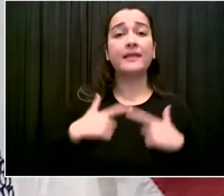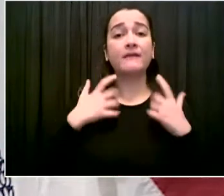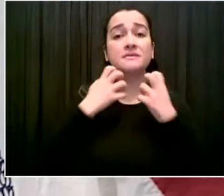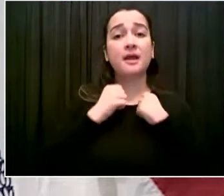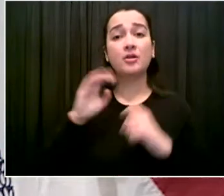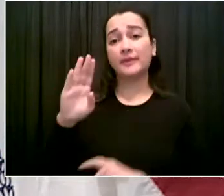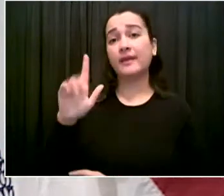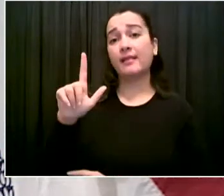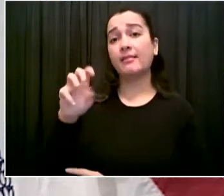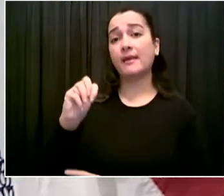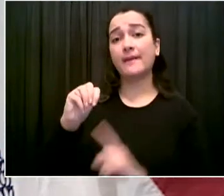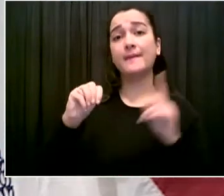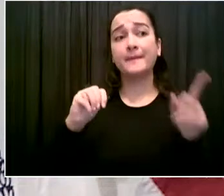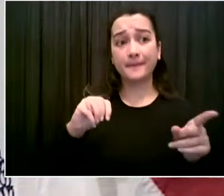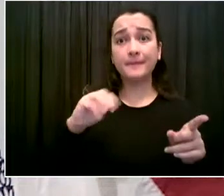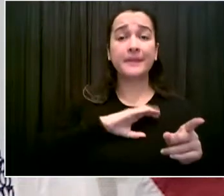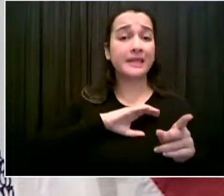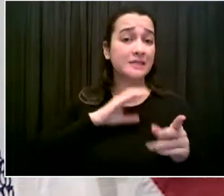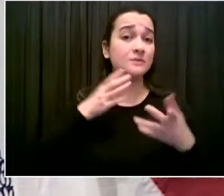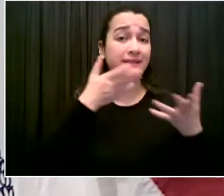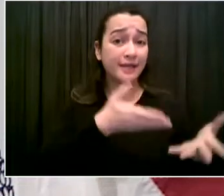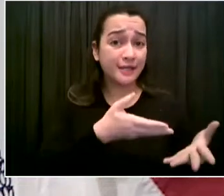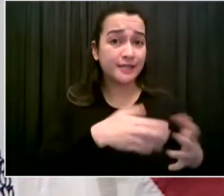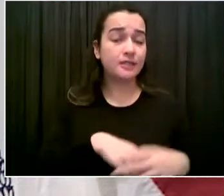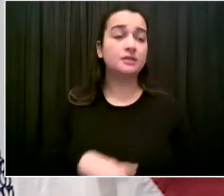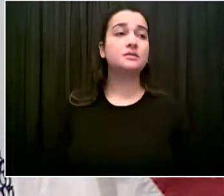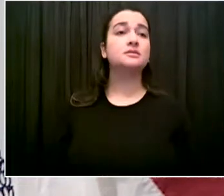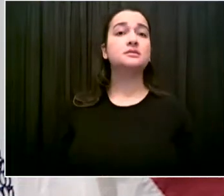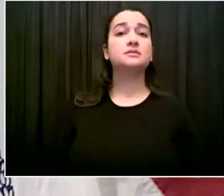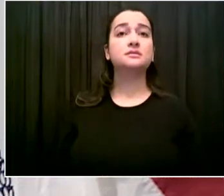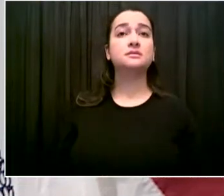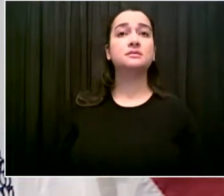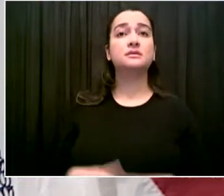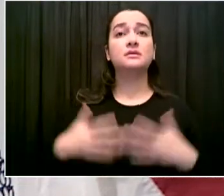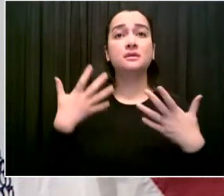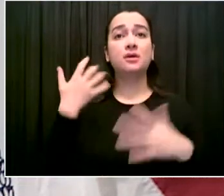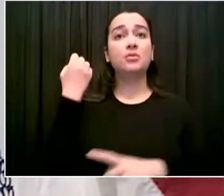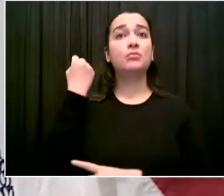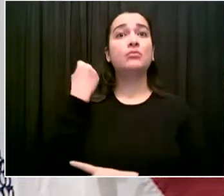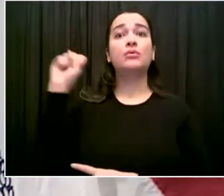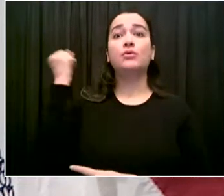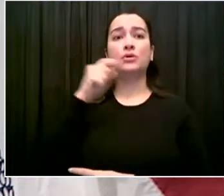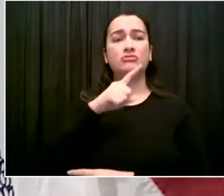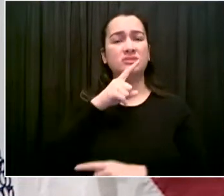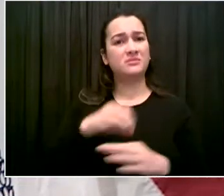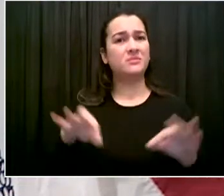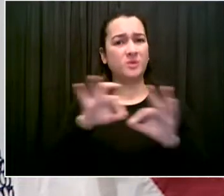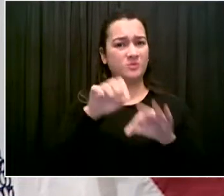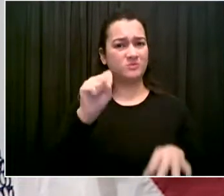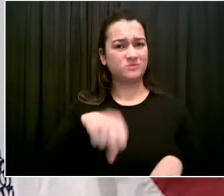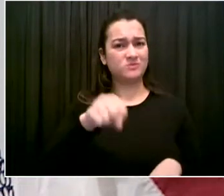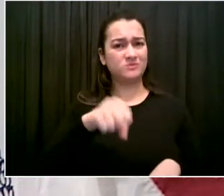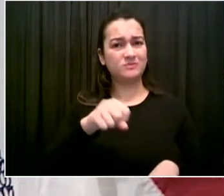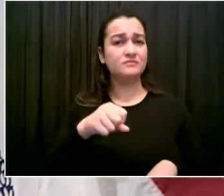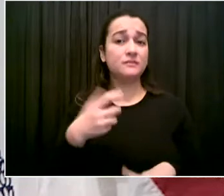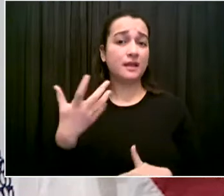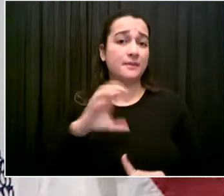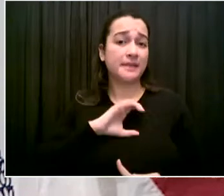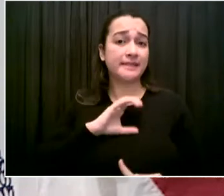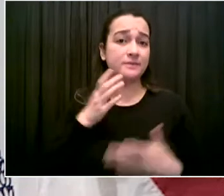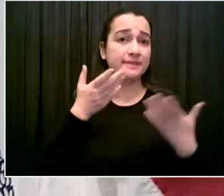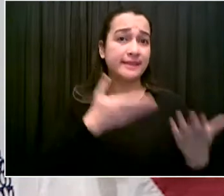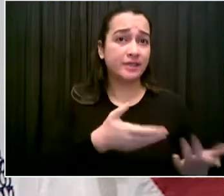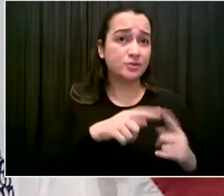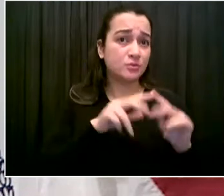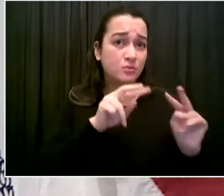that presence. That did affect the outcome. But no, NYPD understands they are under a mandate from me